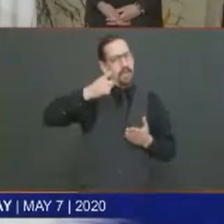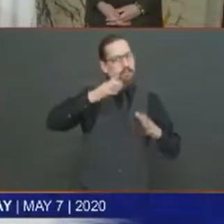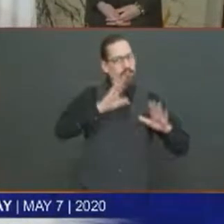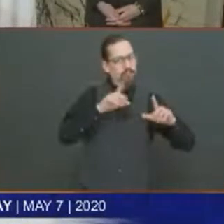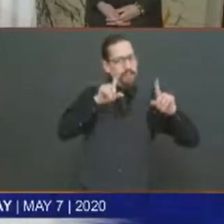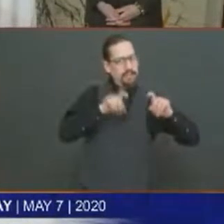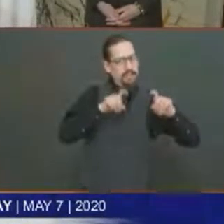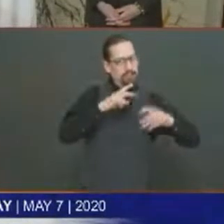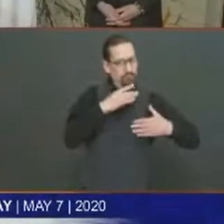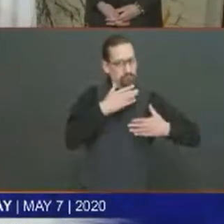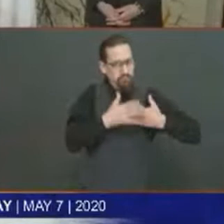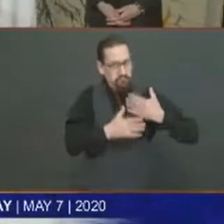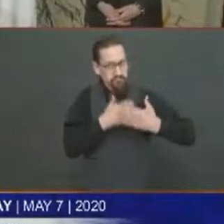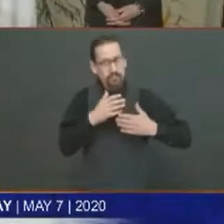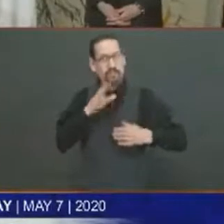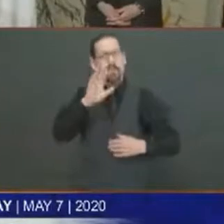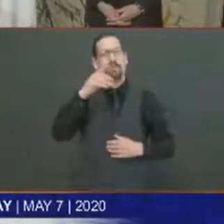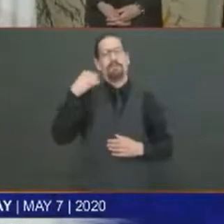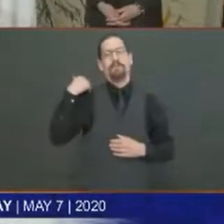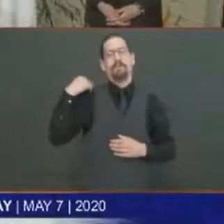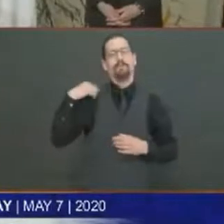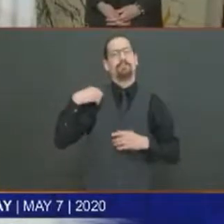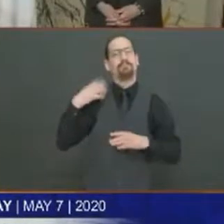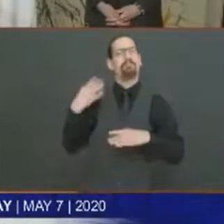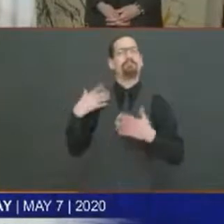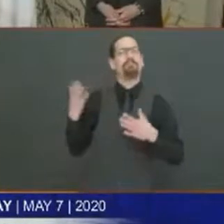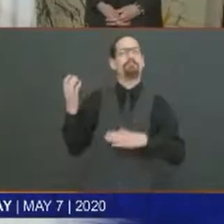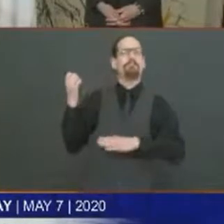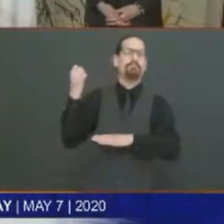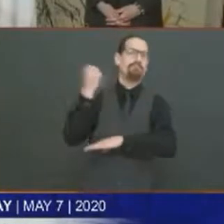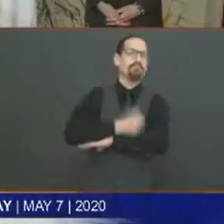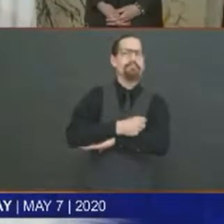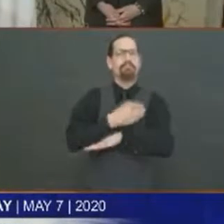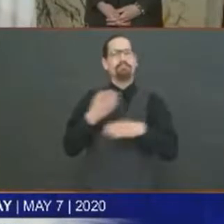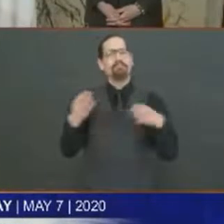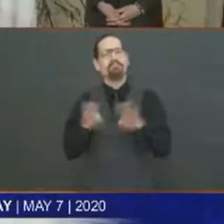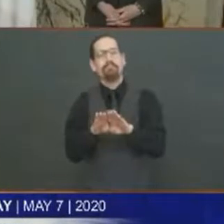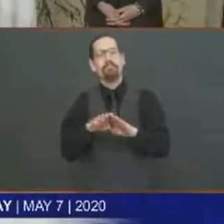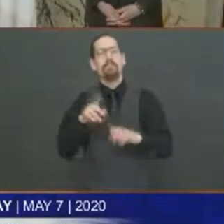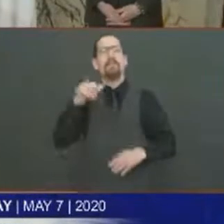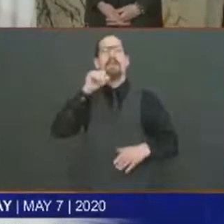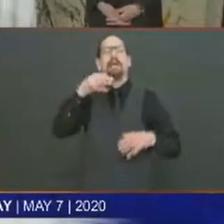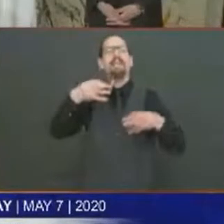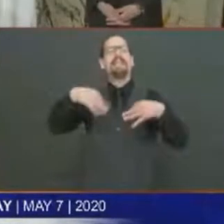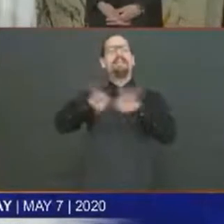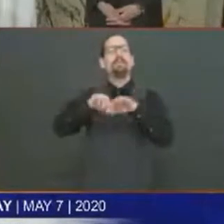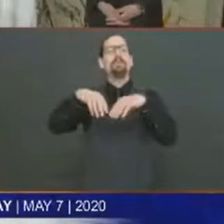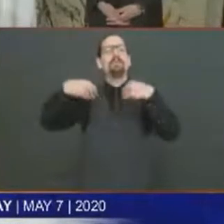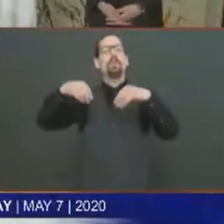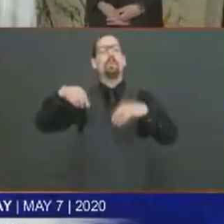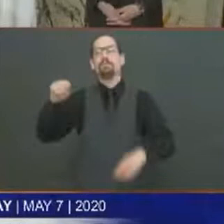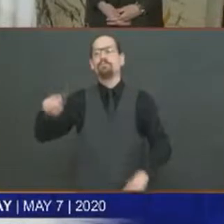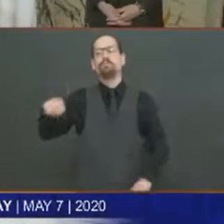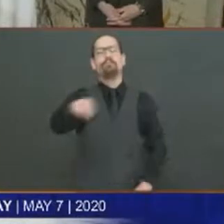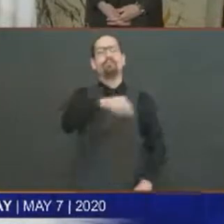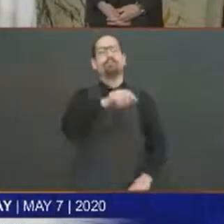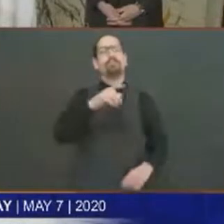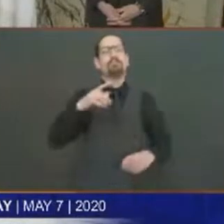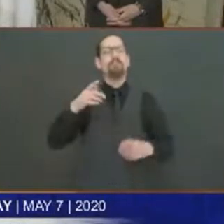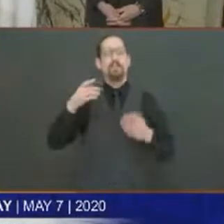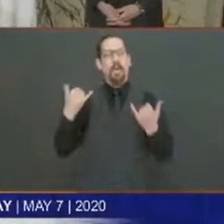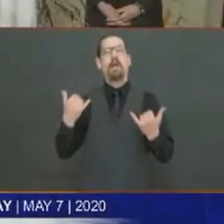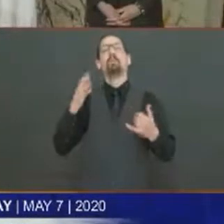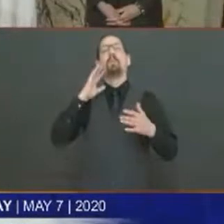capacity limits. So that means if they're ready on Saturday, they can go ahead and open. All the new limits